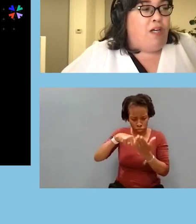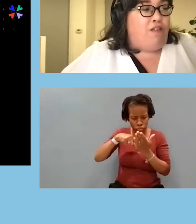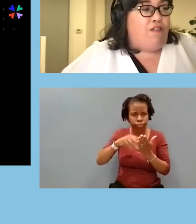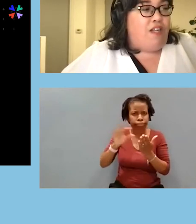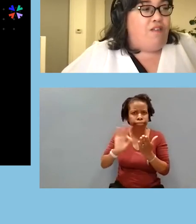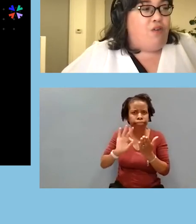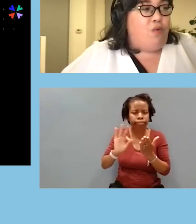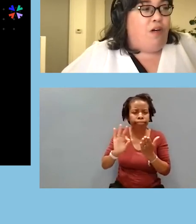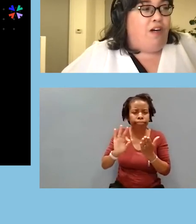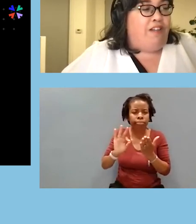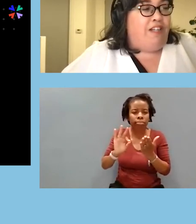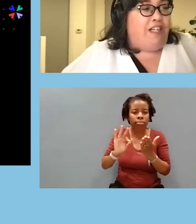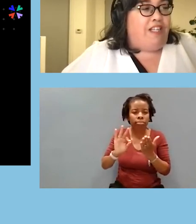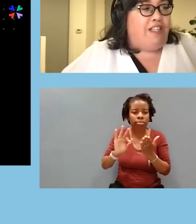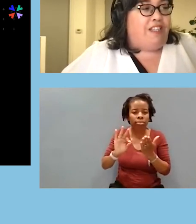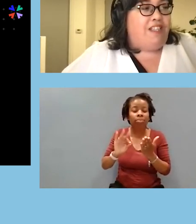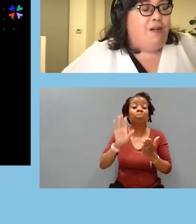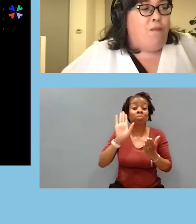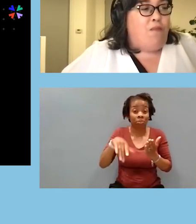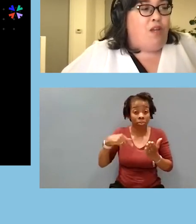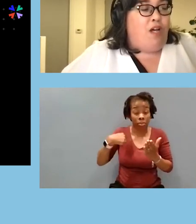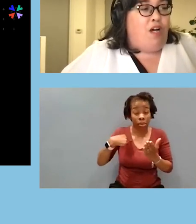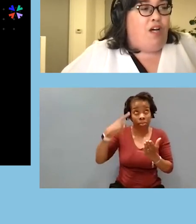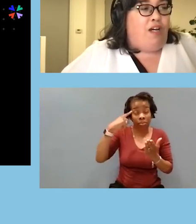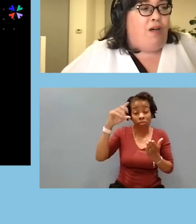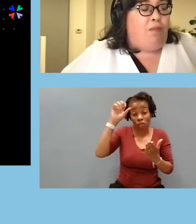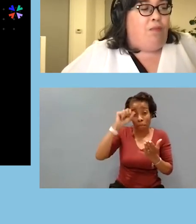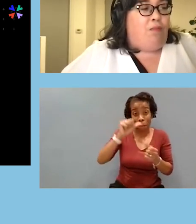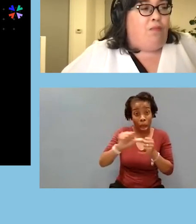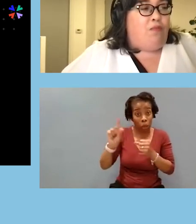one of my favorite one is